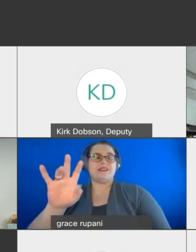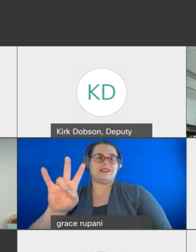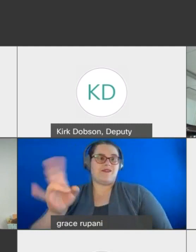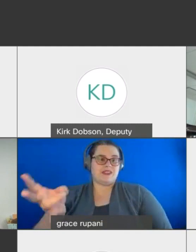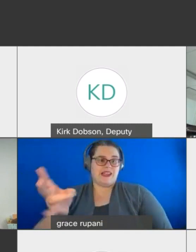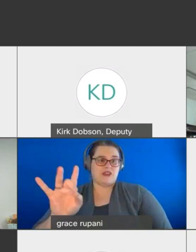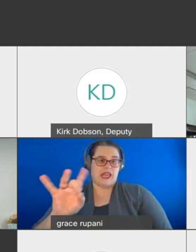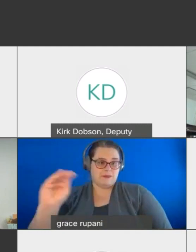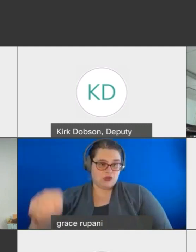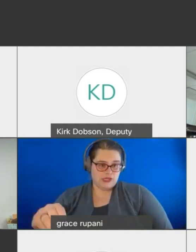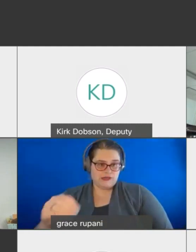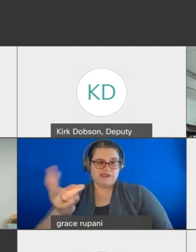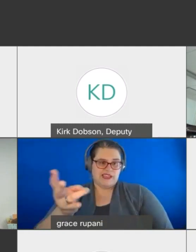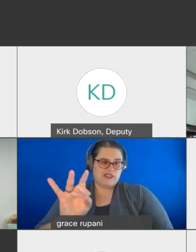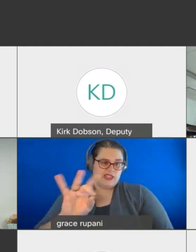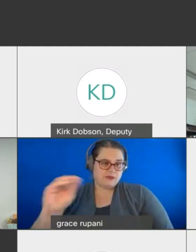Um,